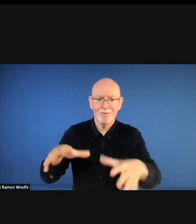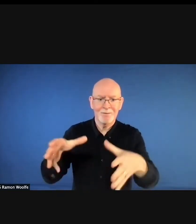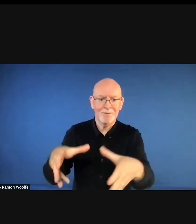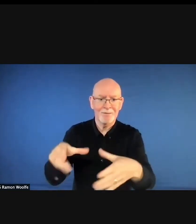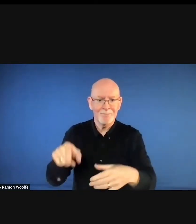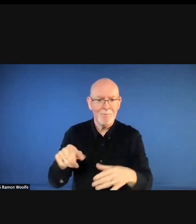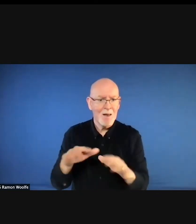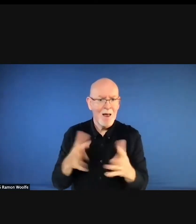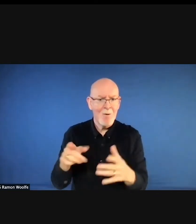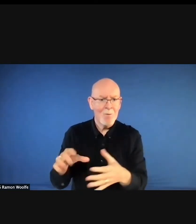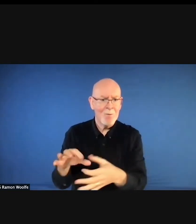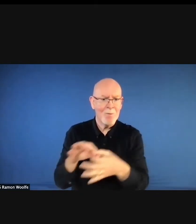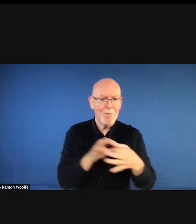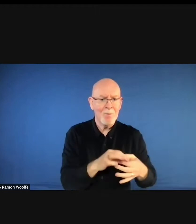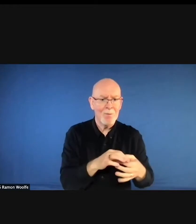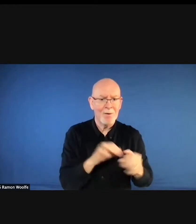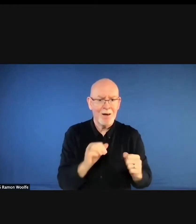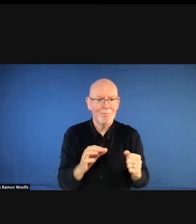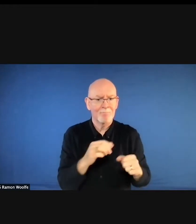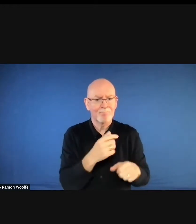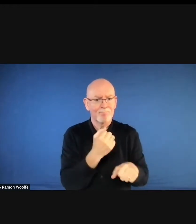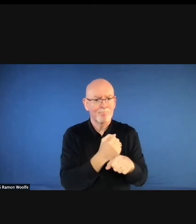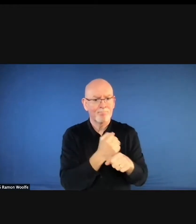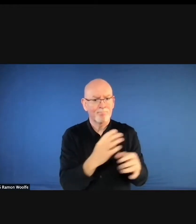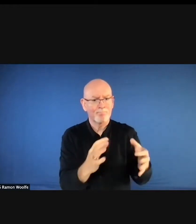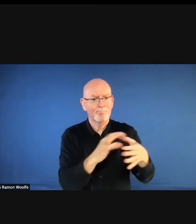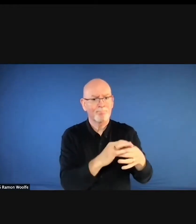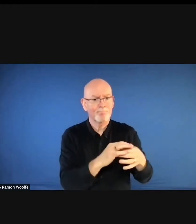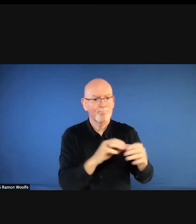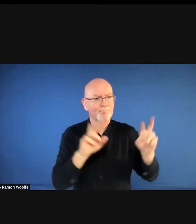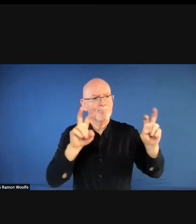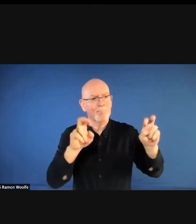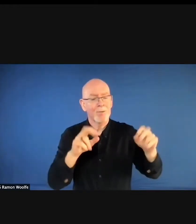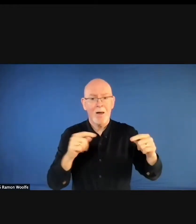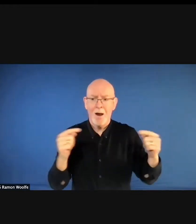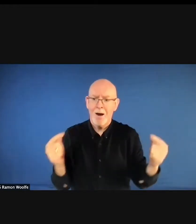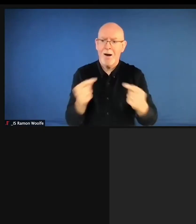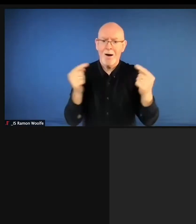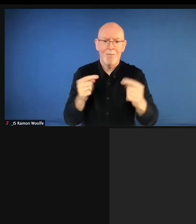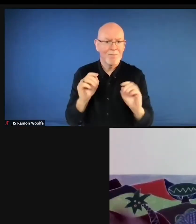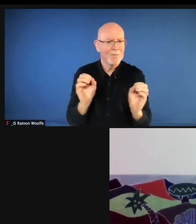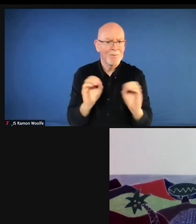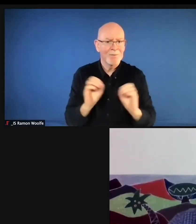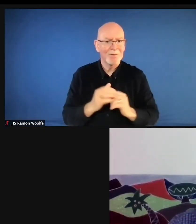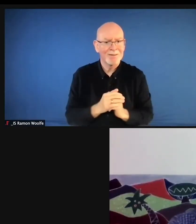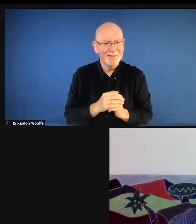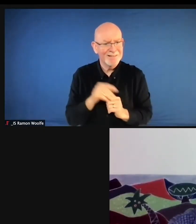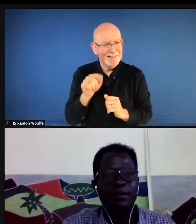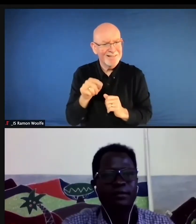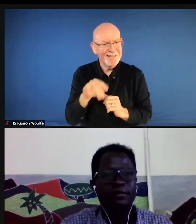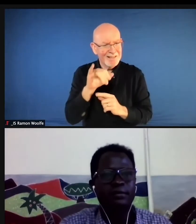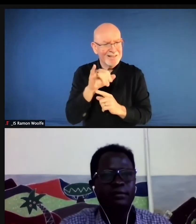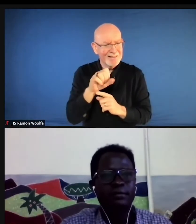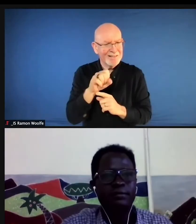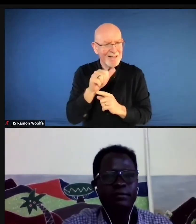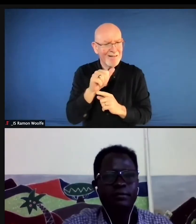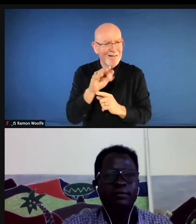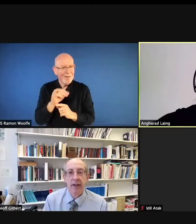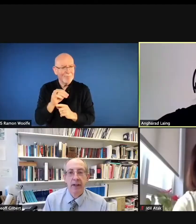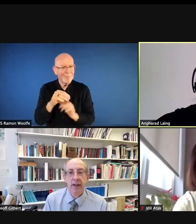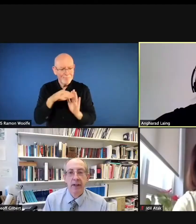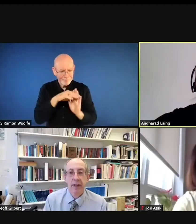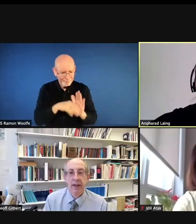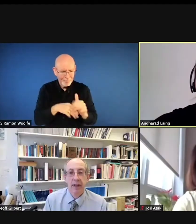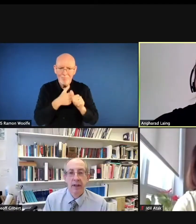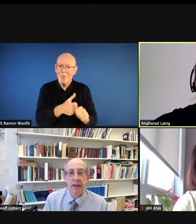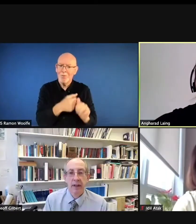practice. So our speakers can feel free to turn on their videos now. So